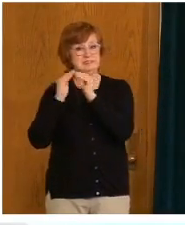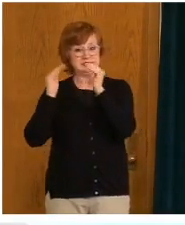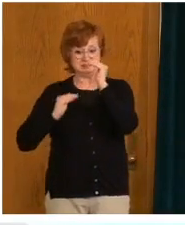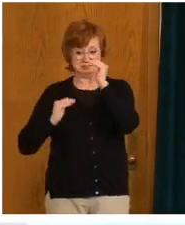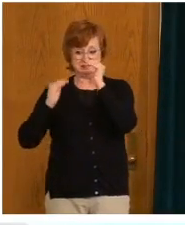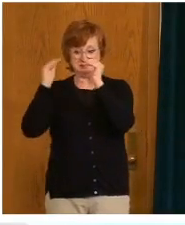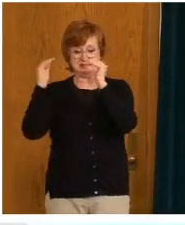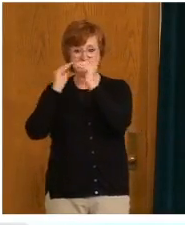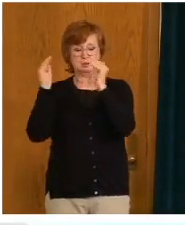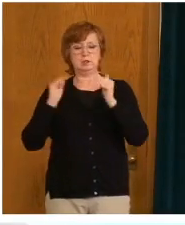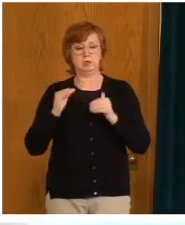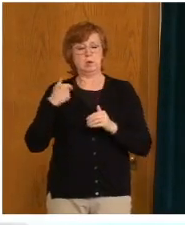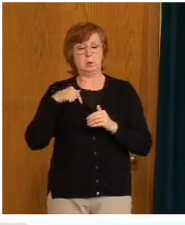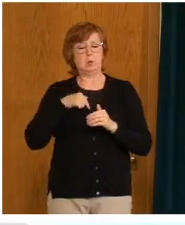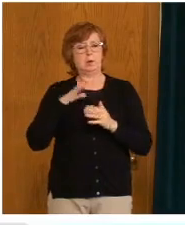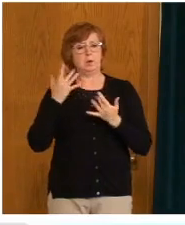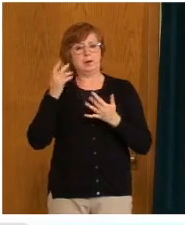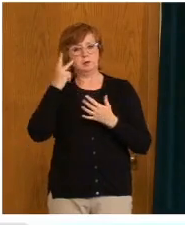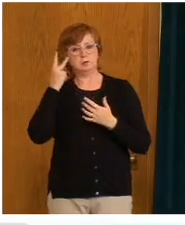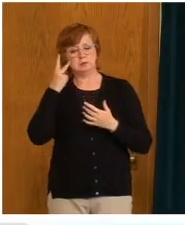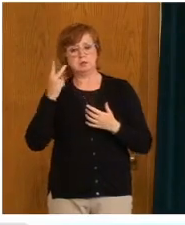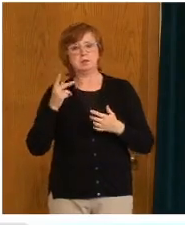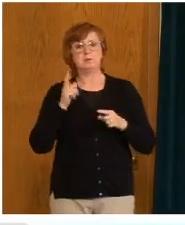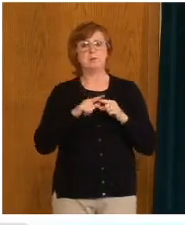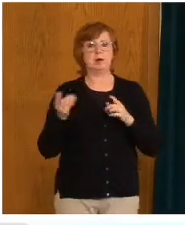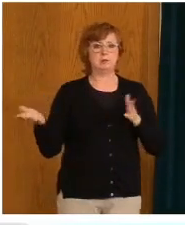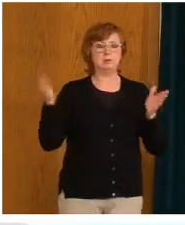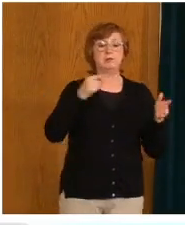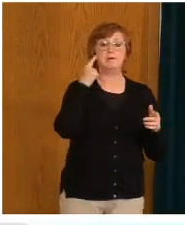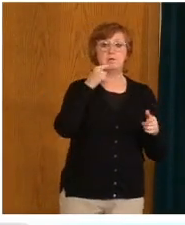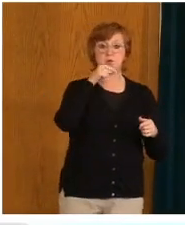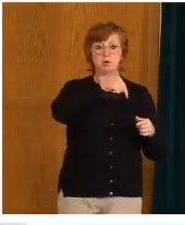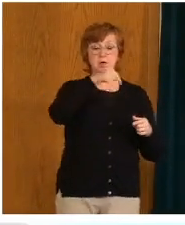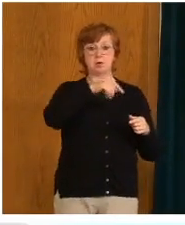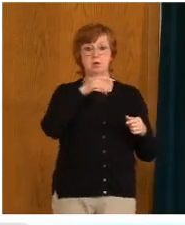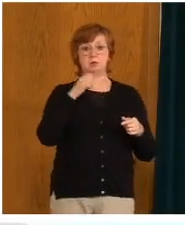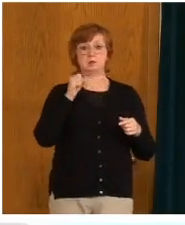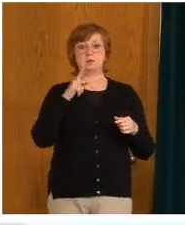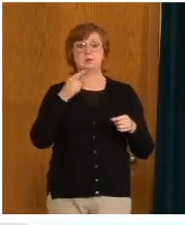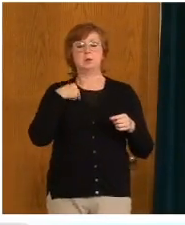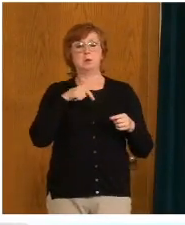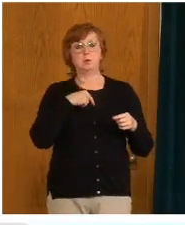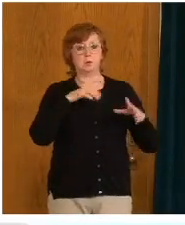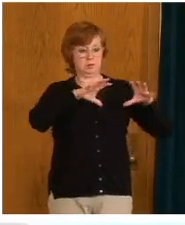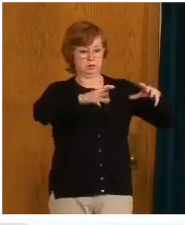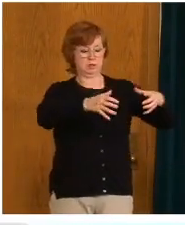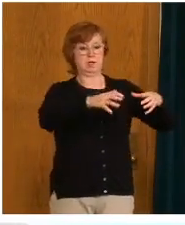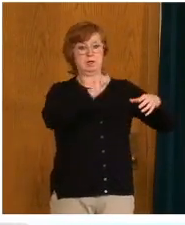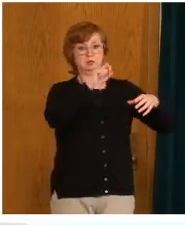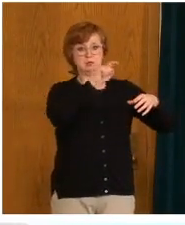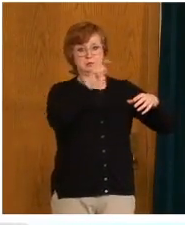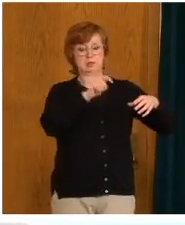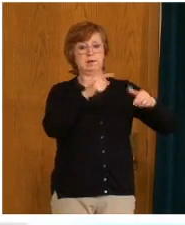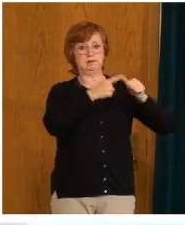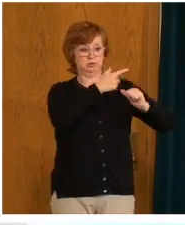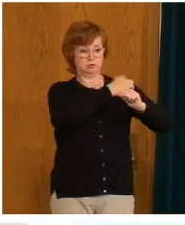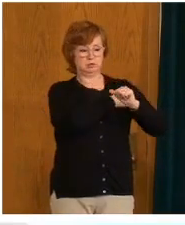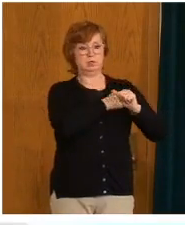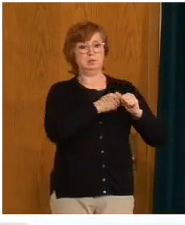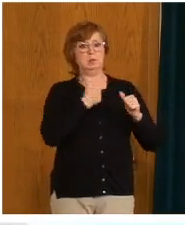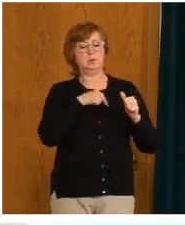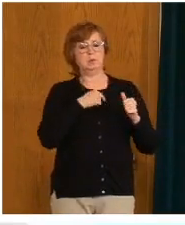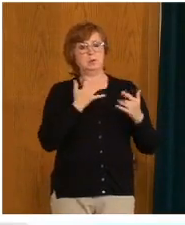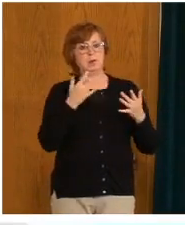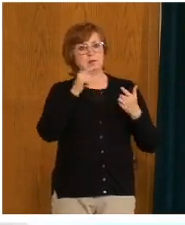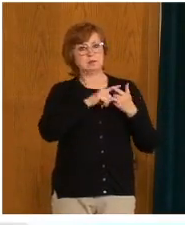that starting in a week or 2, as people reach the 12-week mark for the second doses, choosing to have AstraZeneca as a